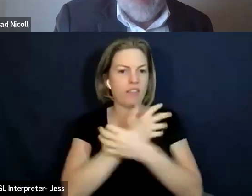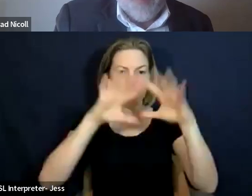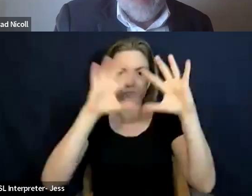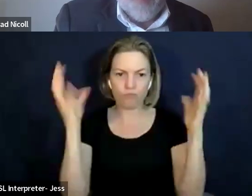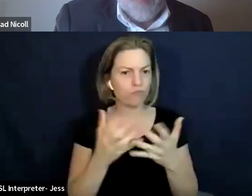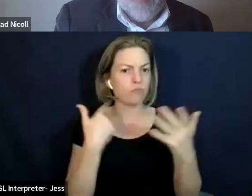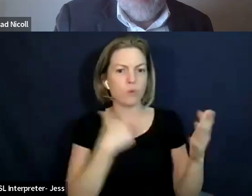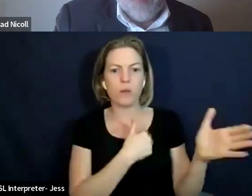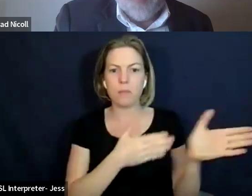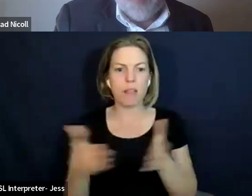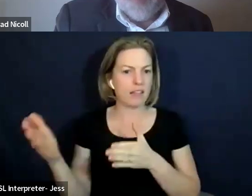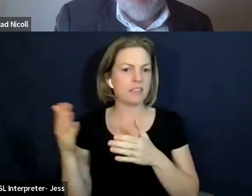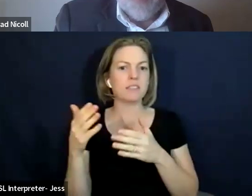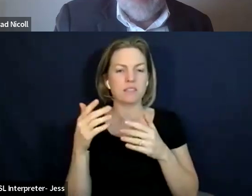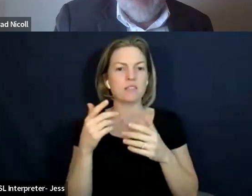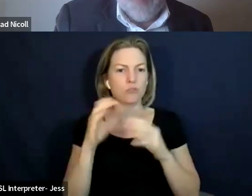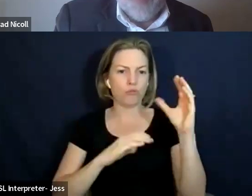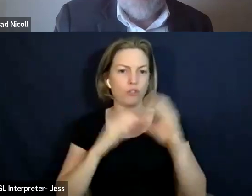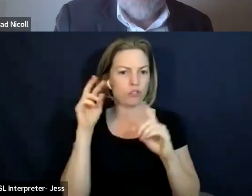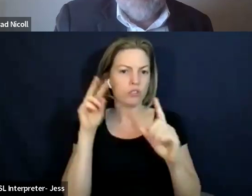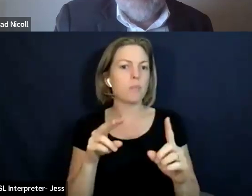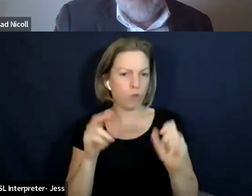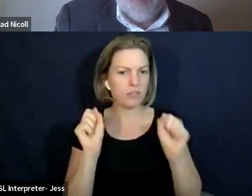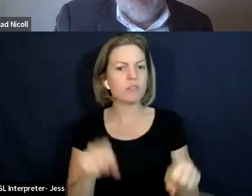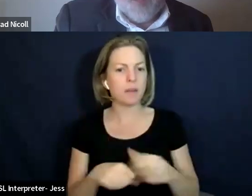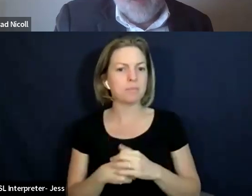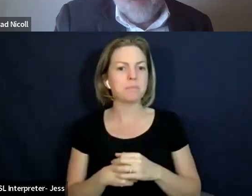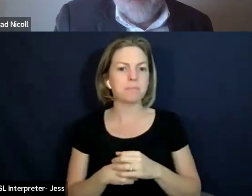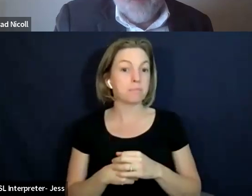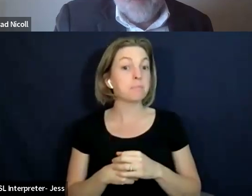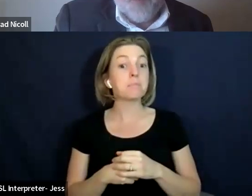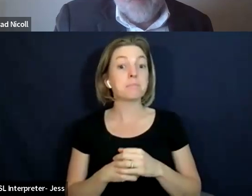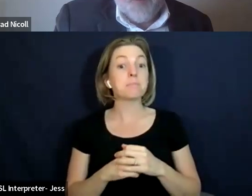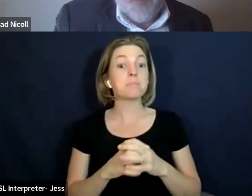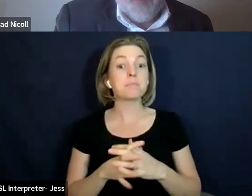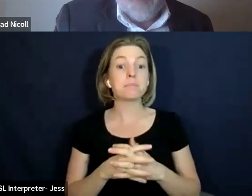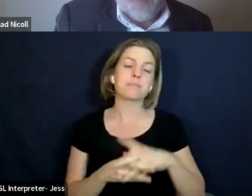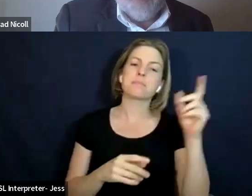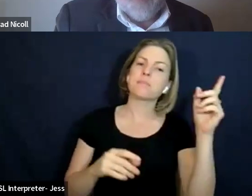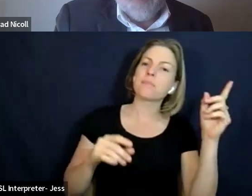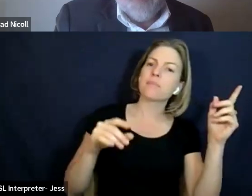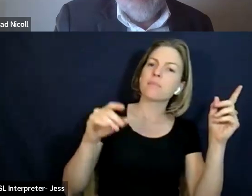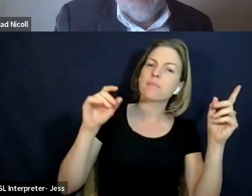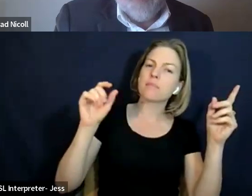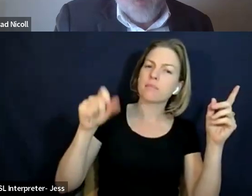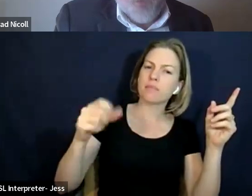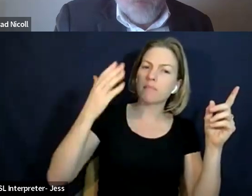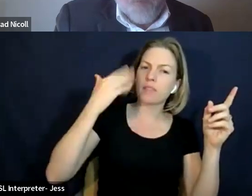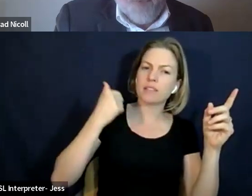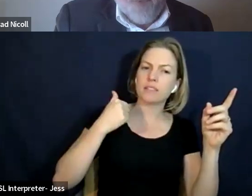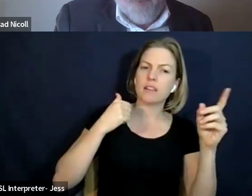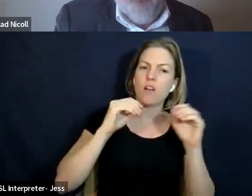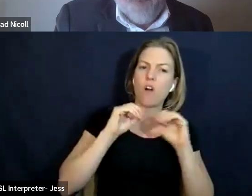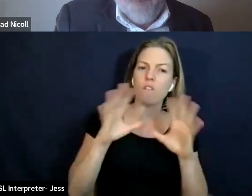planning on doing from a construction standpoint. That's what we can do. Right, because